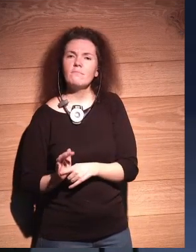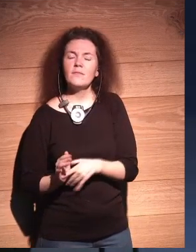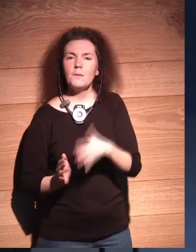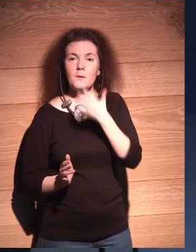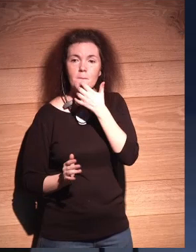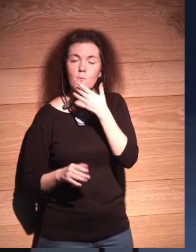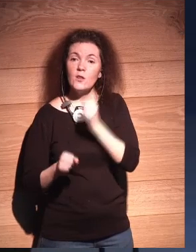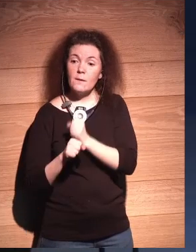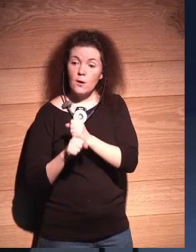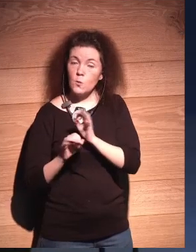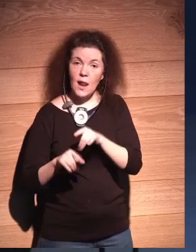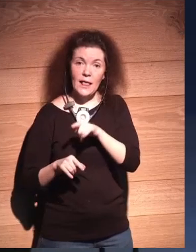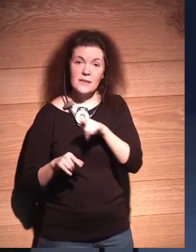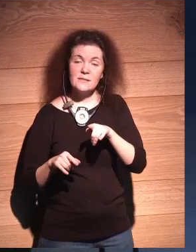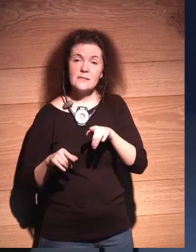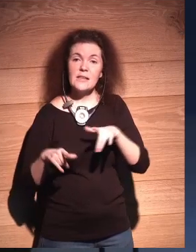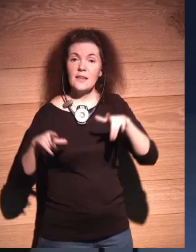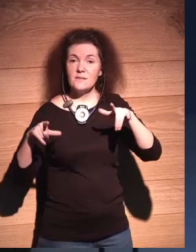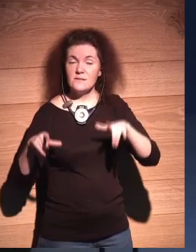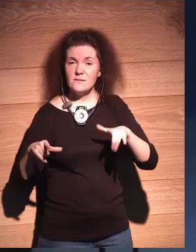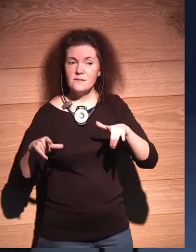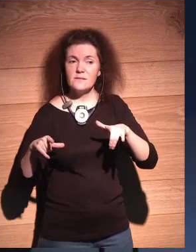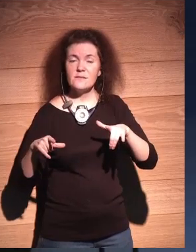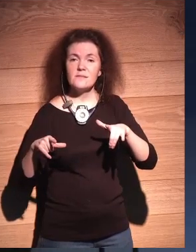this, like Chalkroom, I would outline what